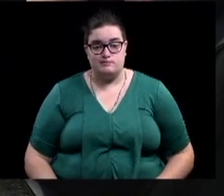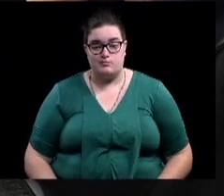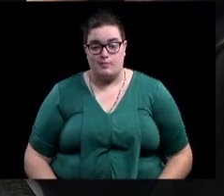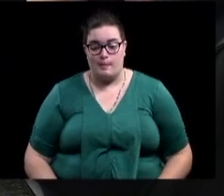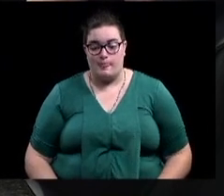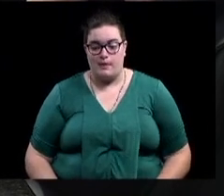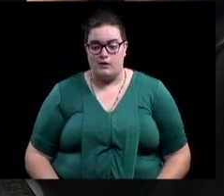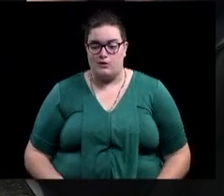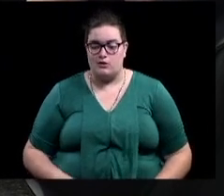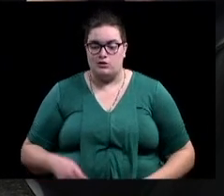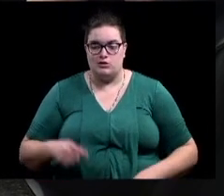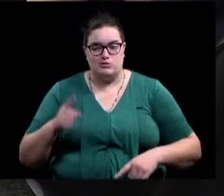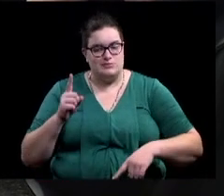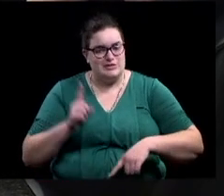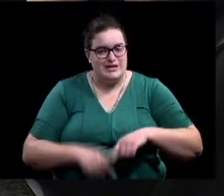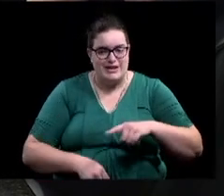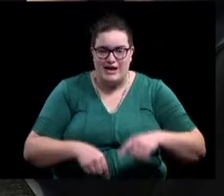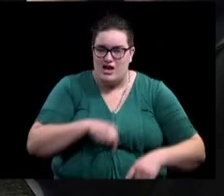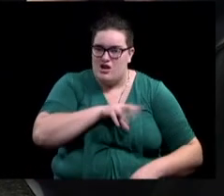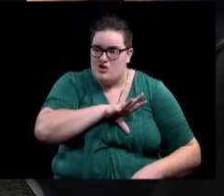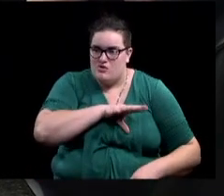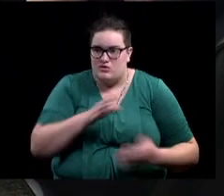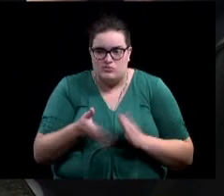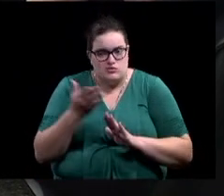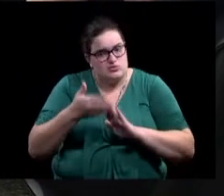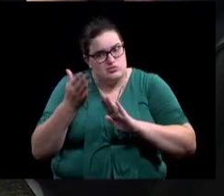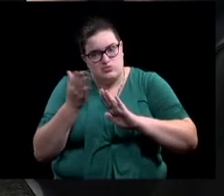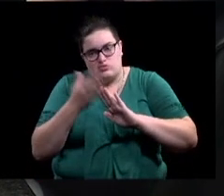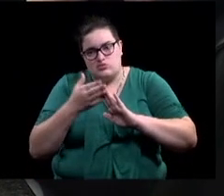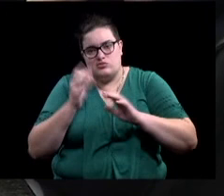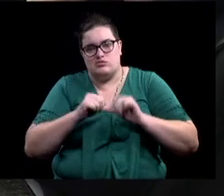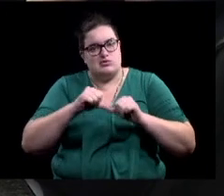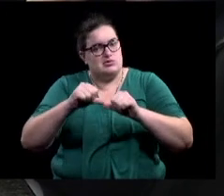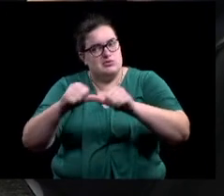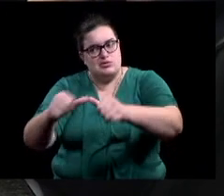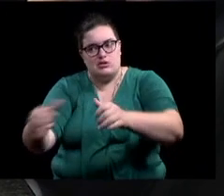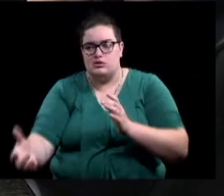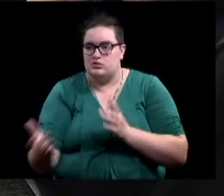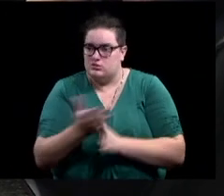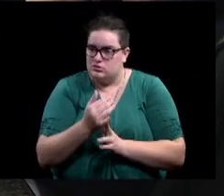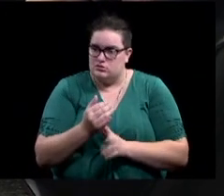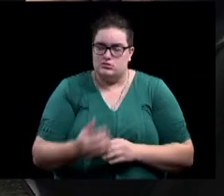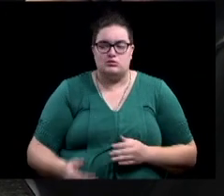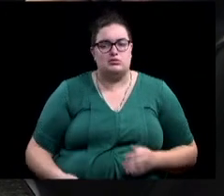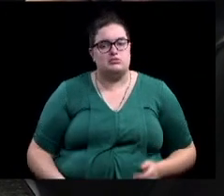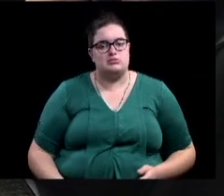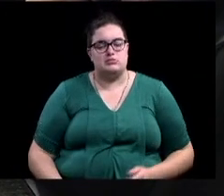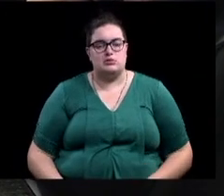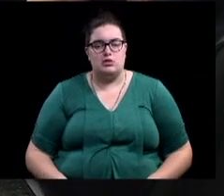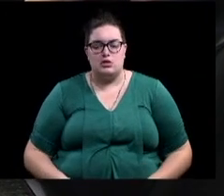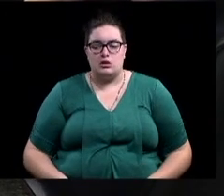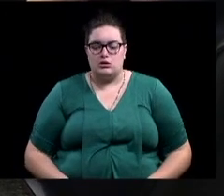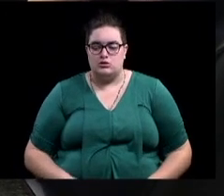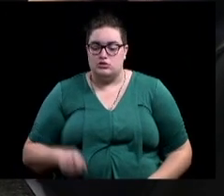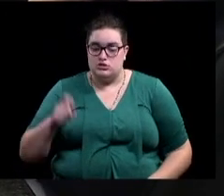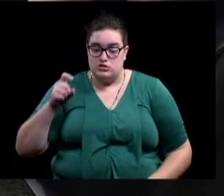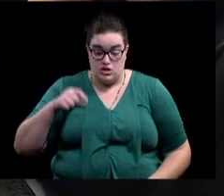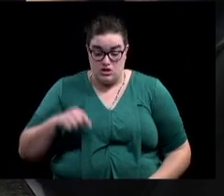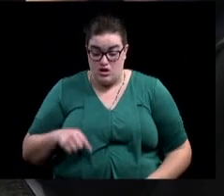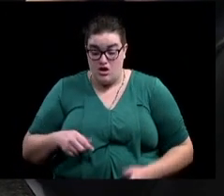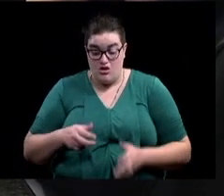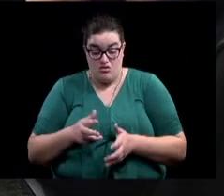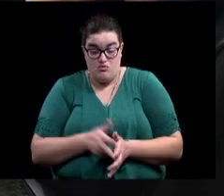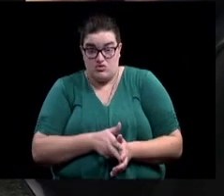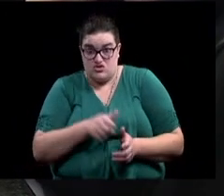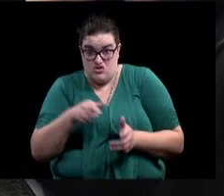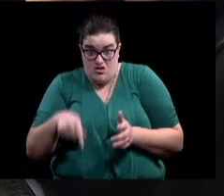that. And she had to take care of the safety of the person that was being stabbed to death, or trying to be stabbed to death. She